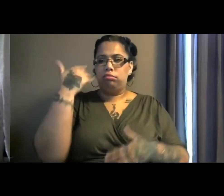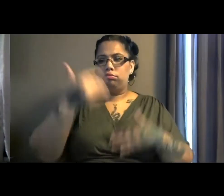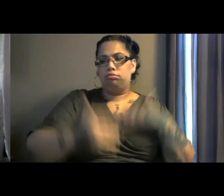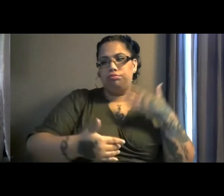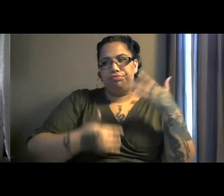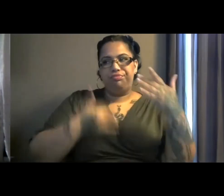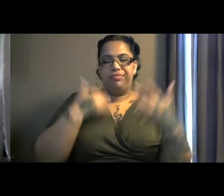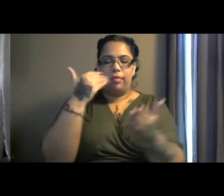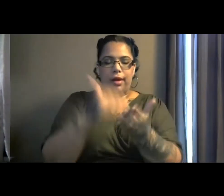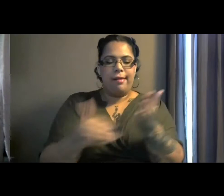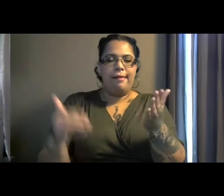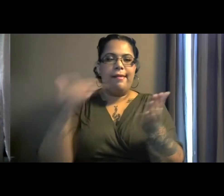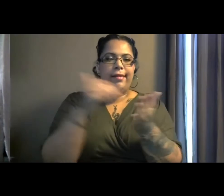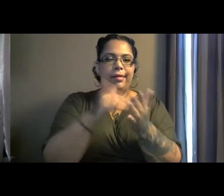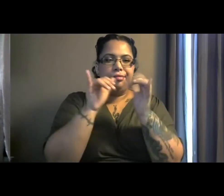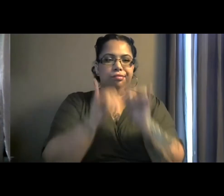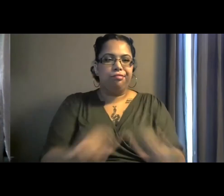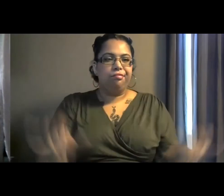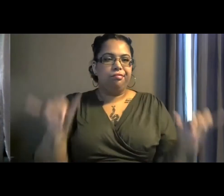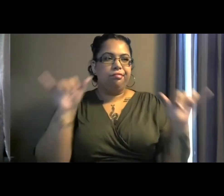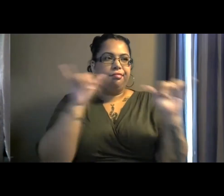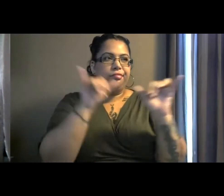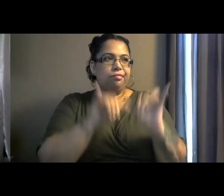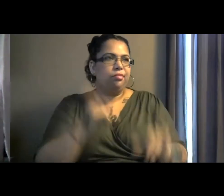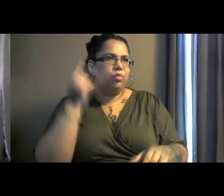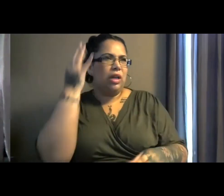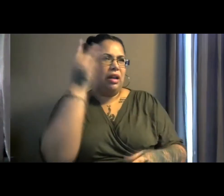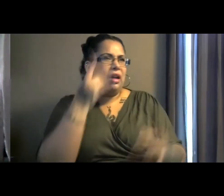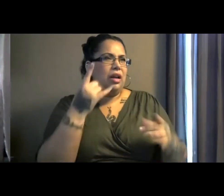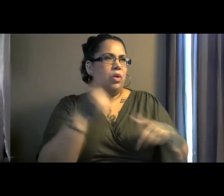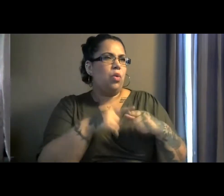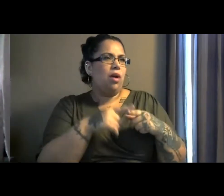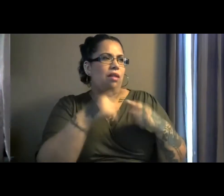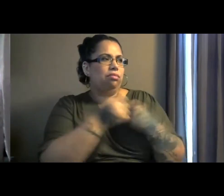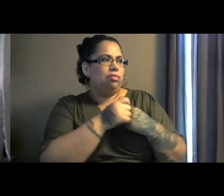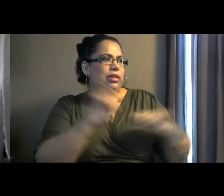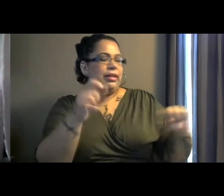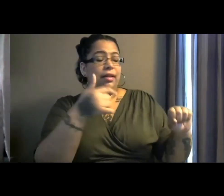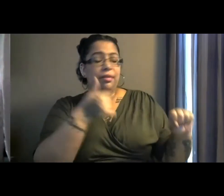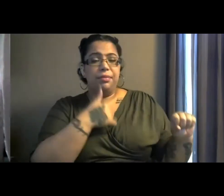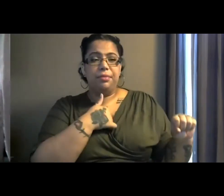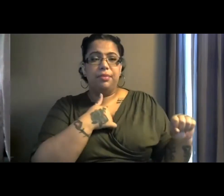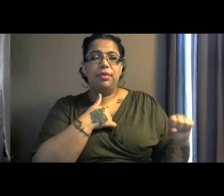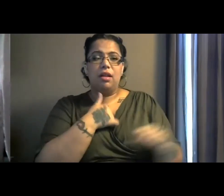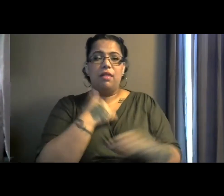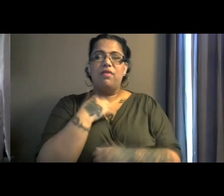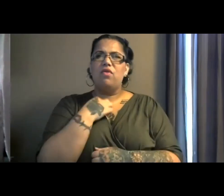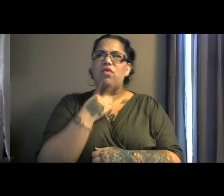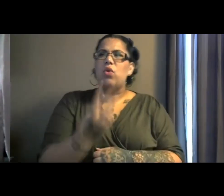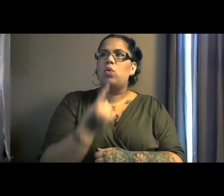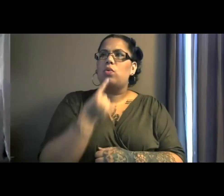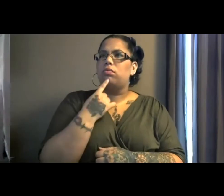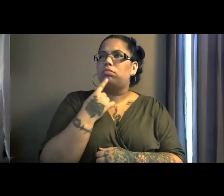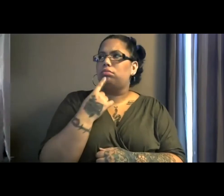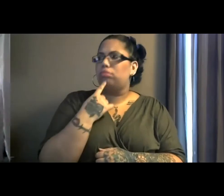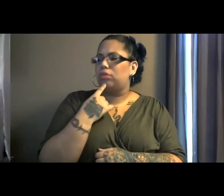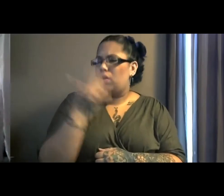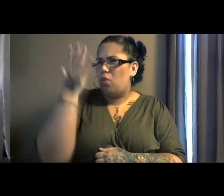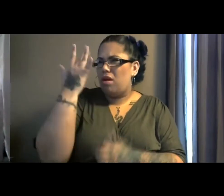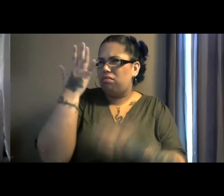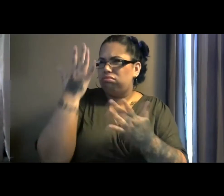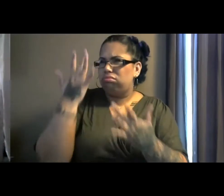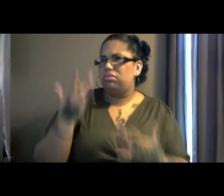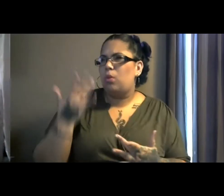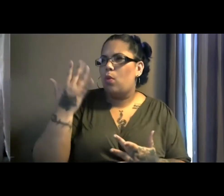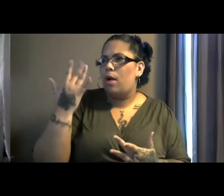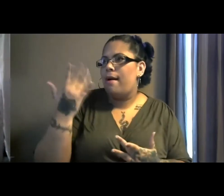again, wondering when my ship was coming in. And so the voice said, what's bringing you down? You